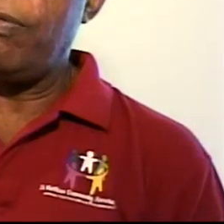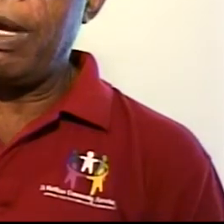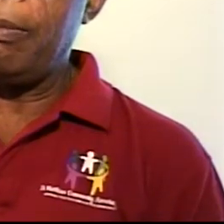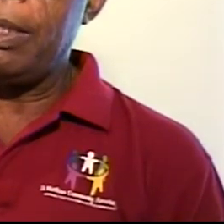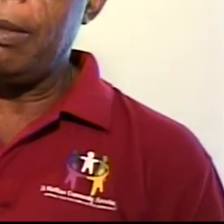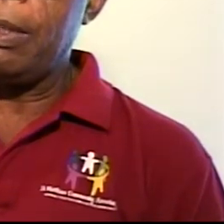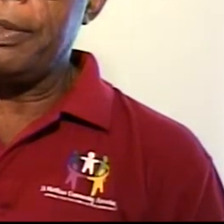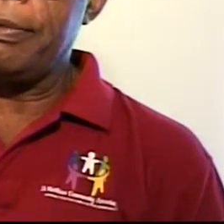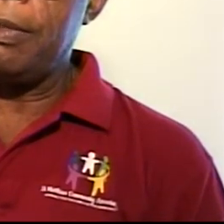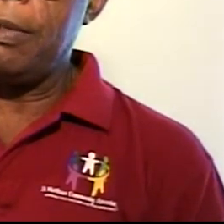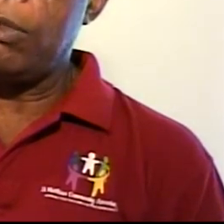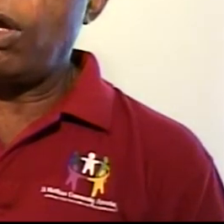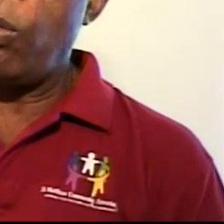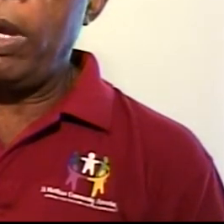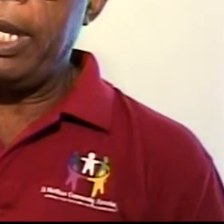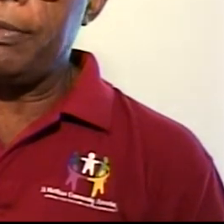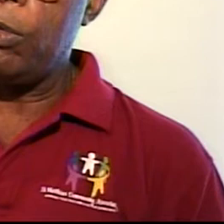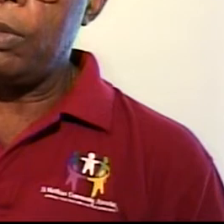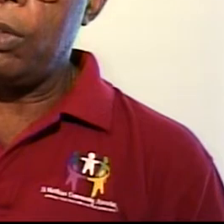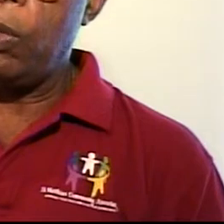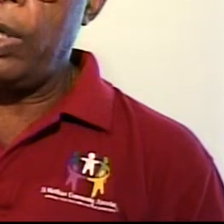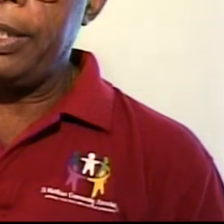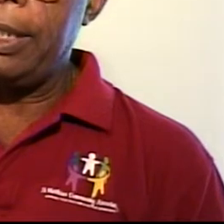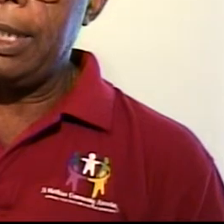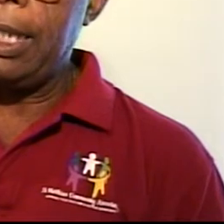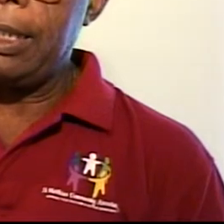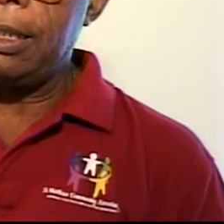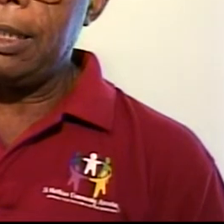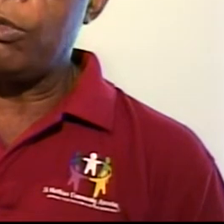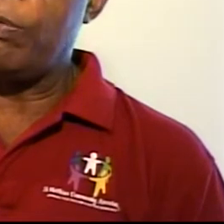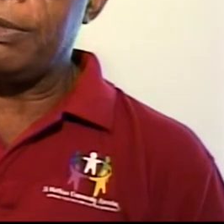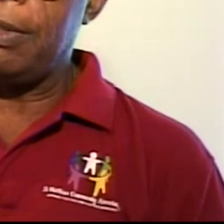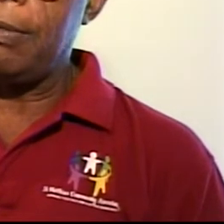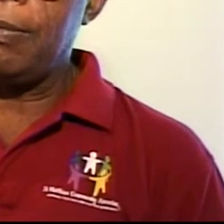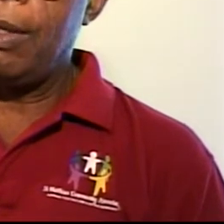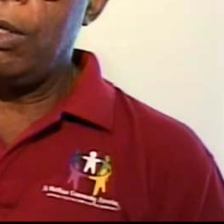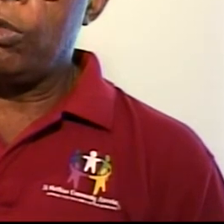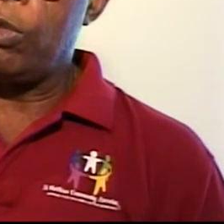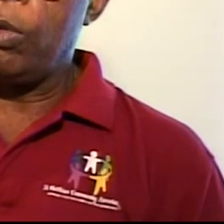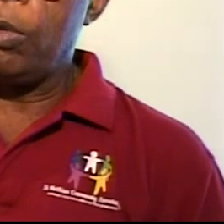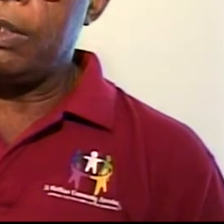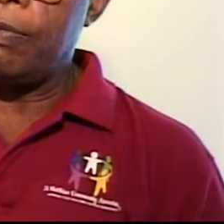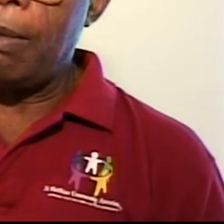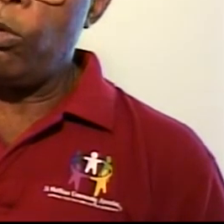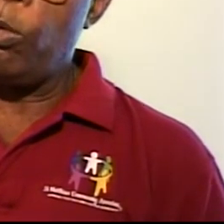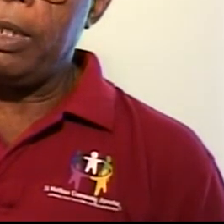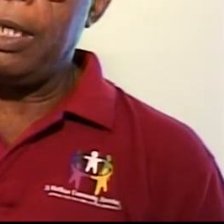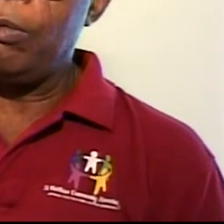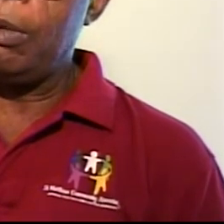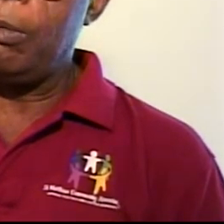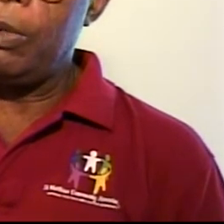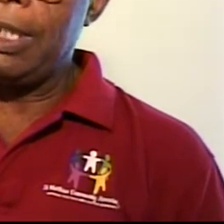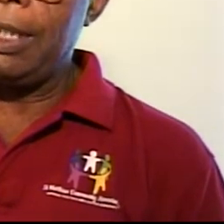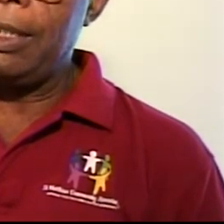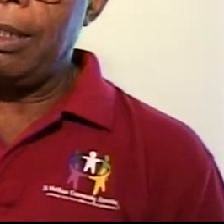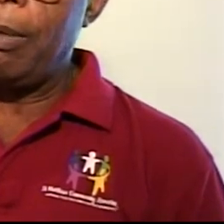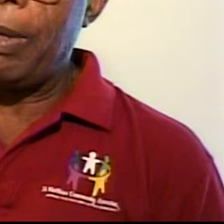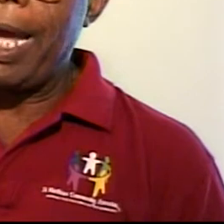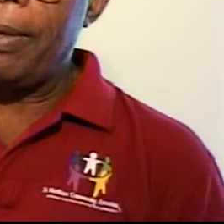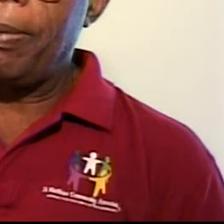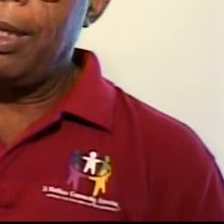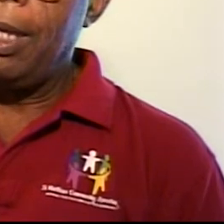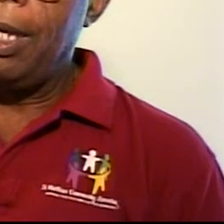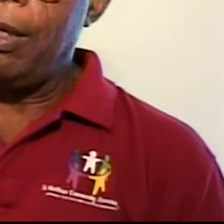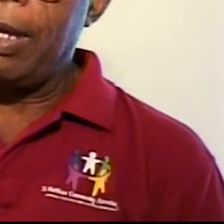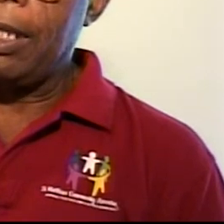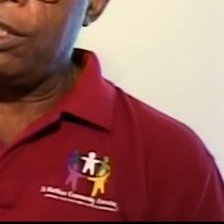to the family because he's not well, as you would know, and he's overseas. So his family will be there and we'll be presenting a